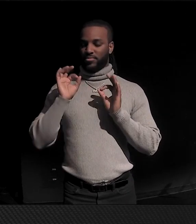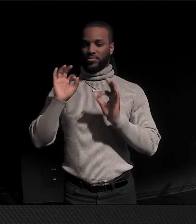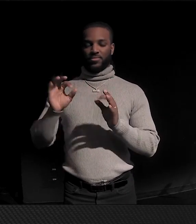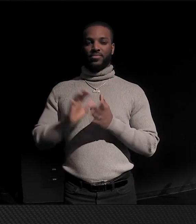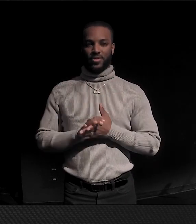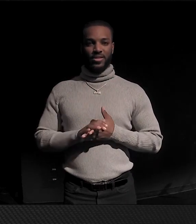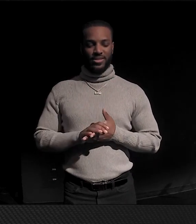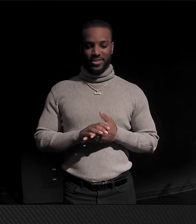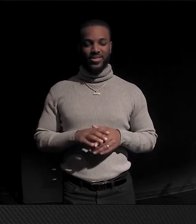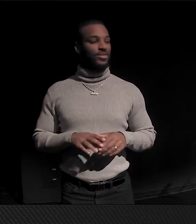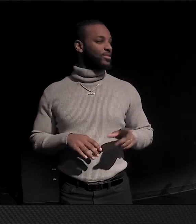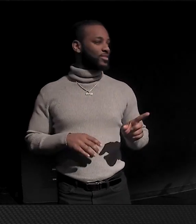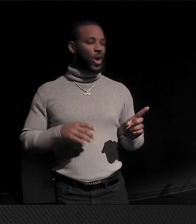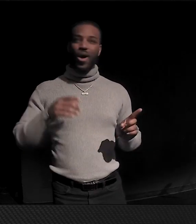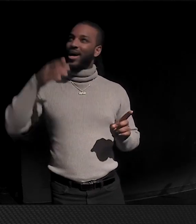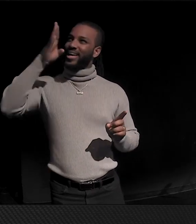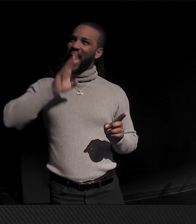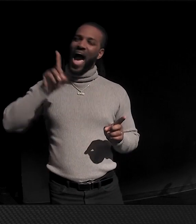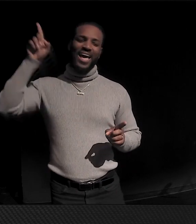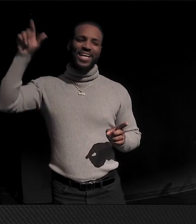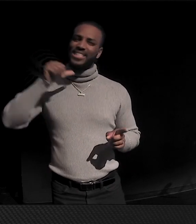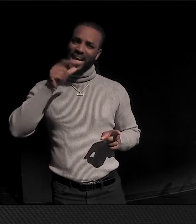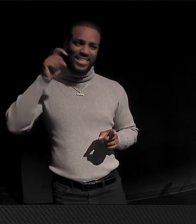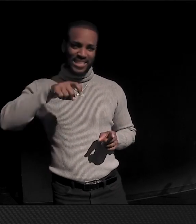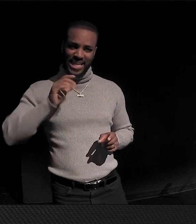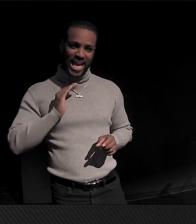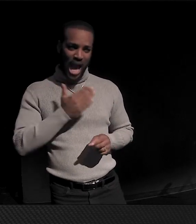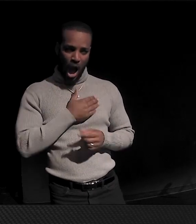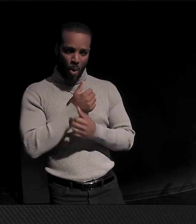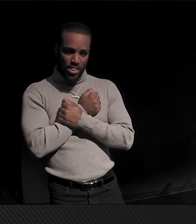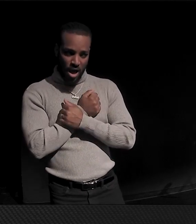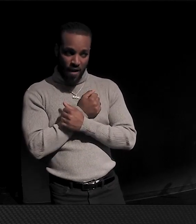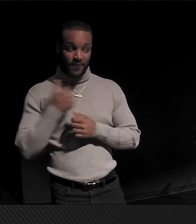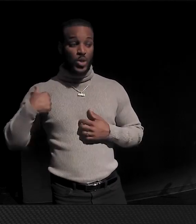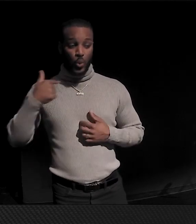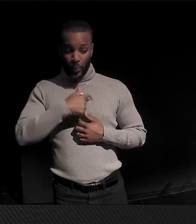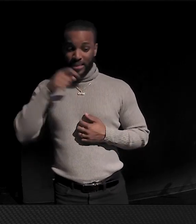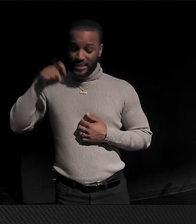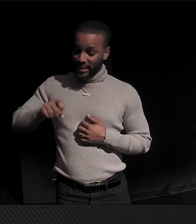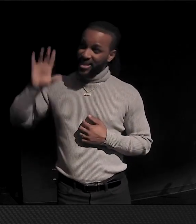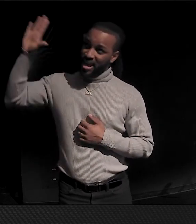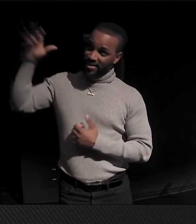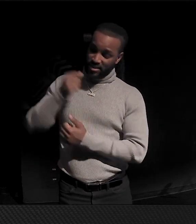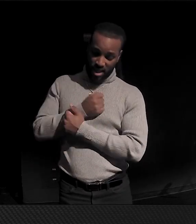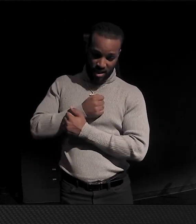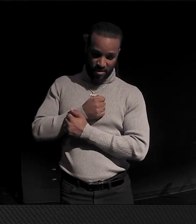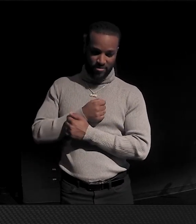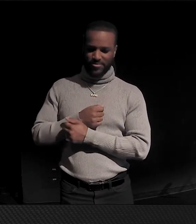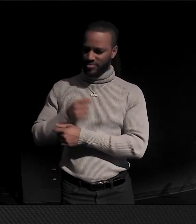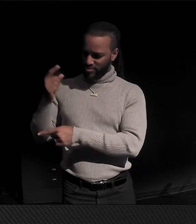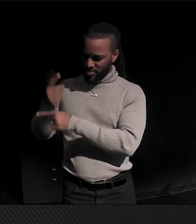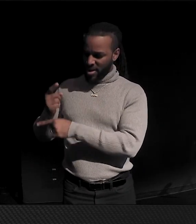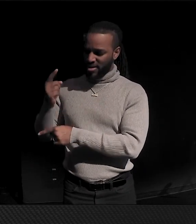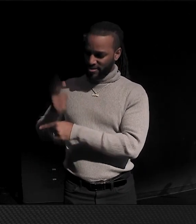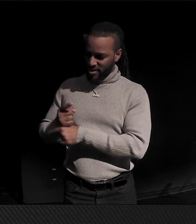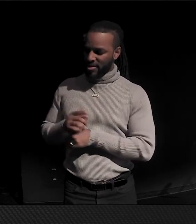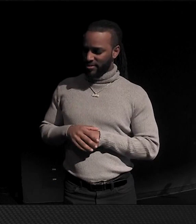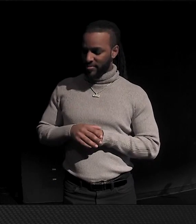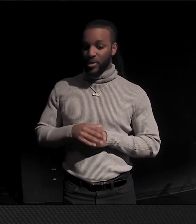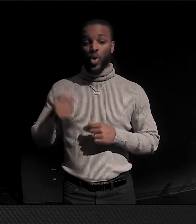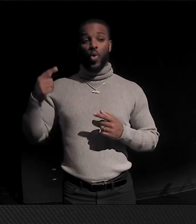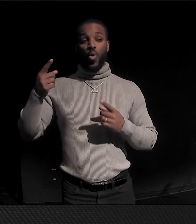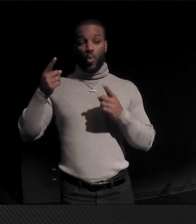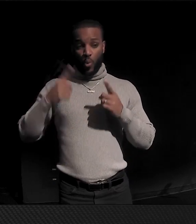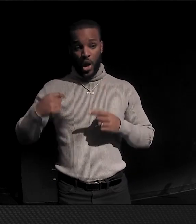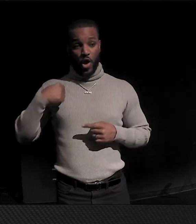and he doesn't need our love. We need his love, right? Right. Like, he doesn't need us to pray the word back. We need it. Yeah. When